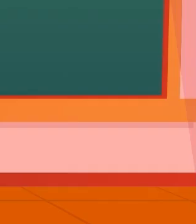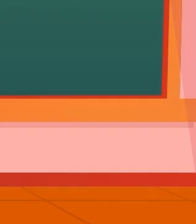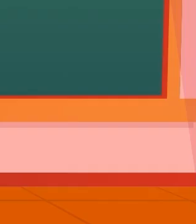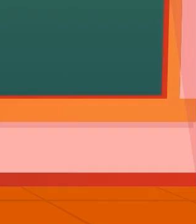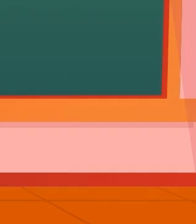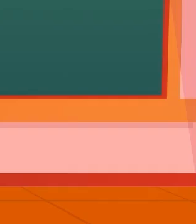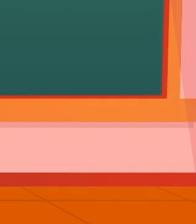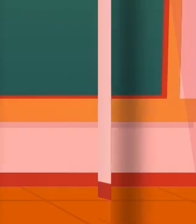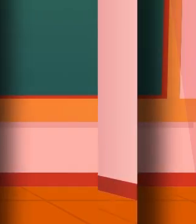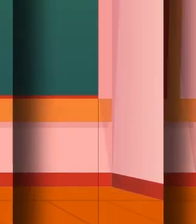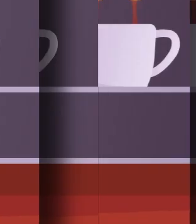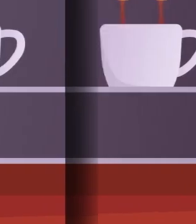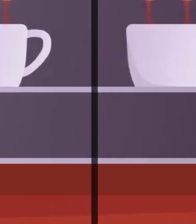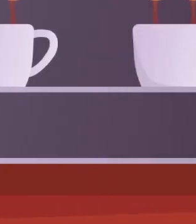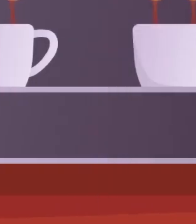I think the opposite.